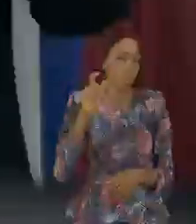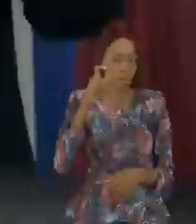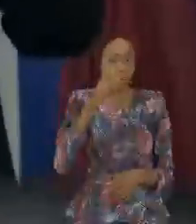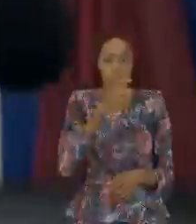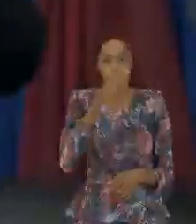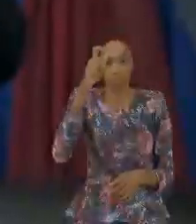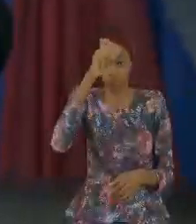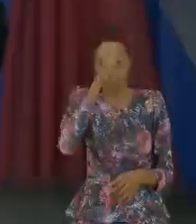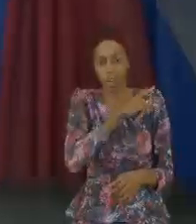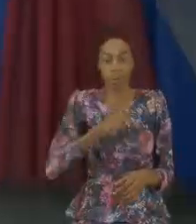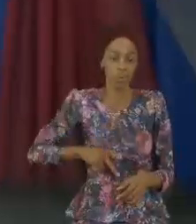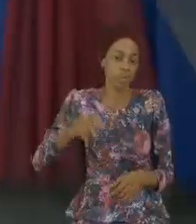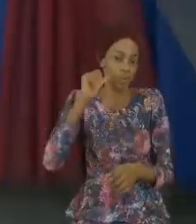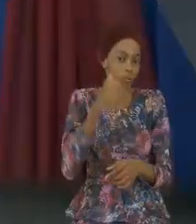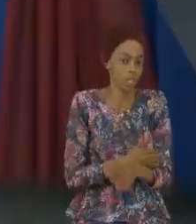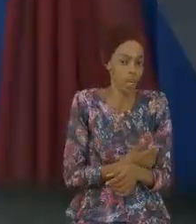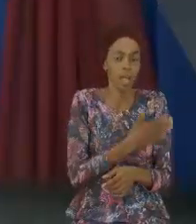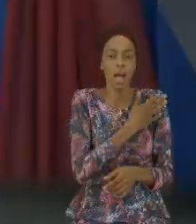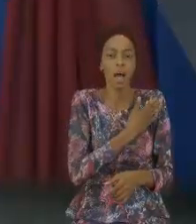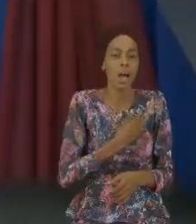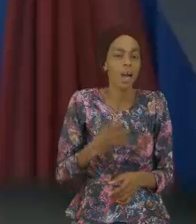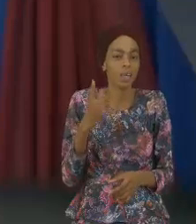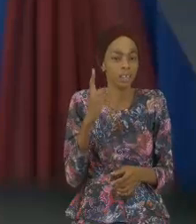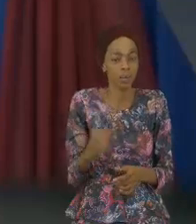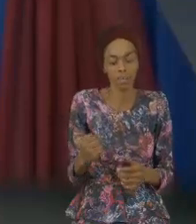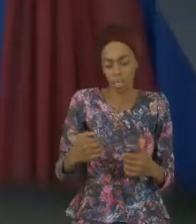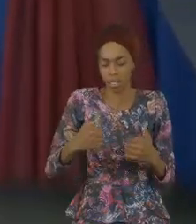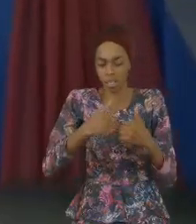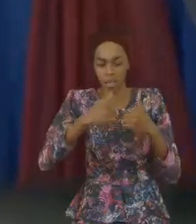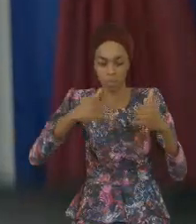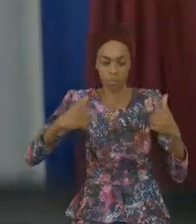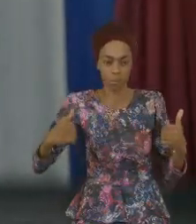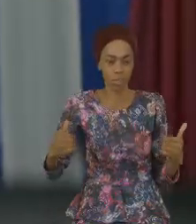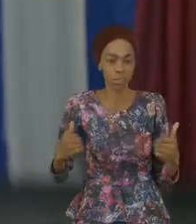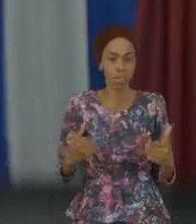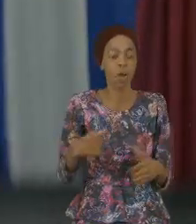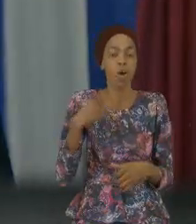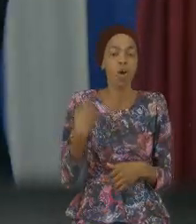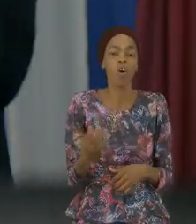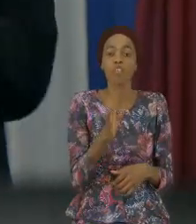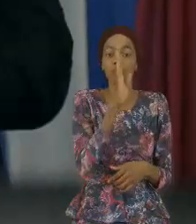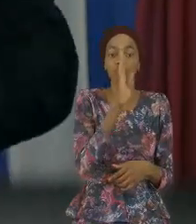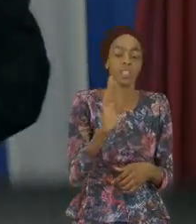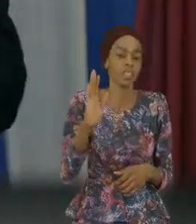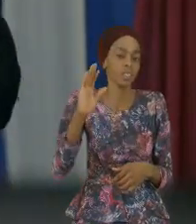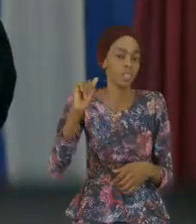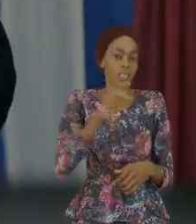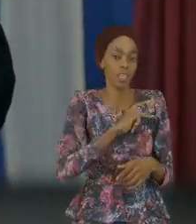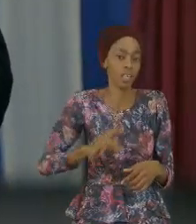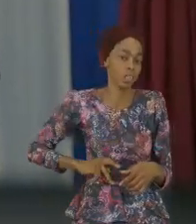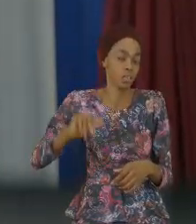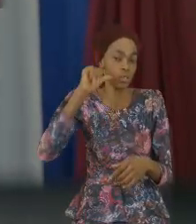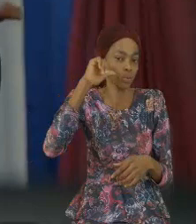the isolation and the insulation of being the son of Pharaoh's